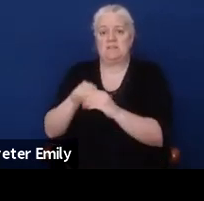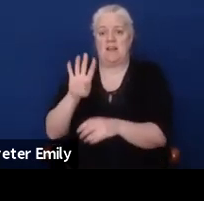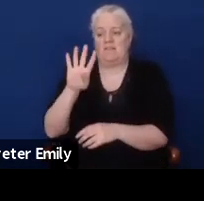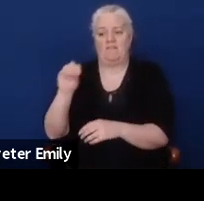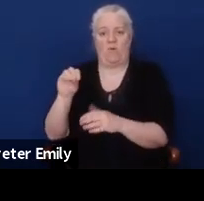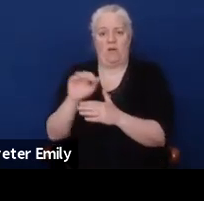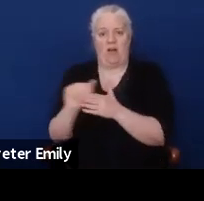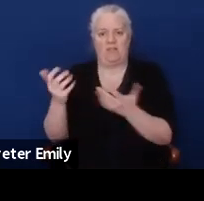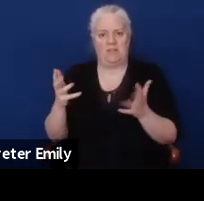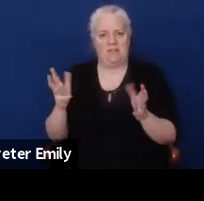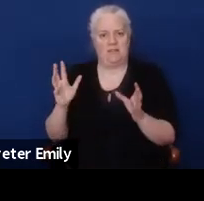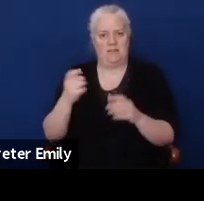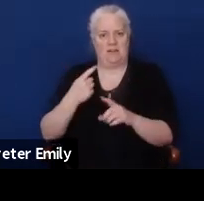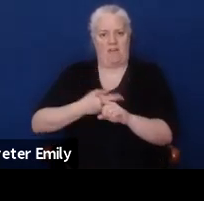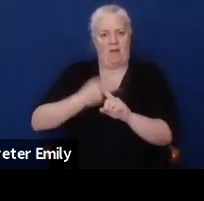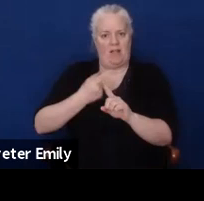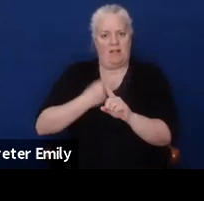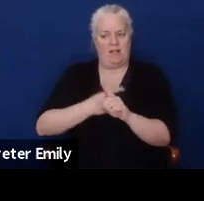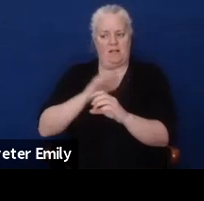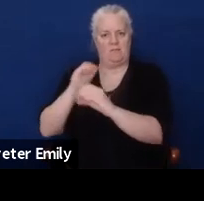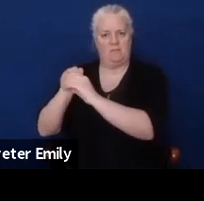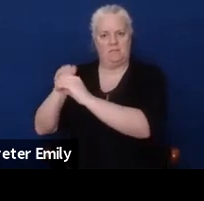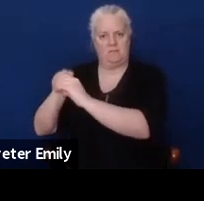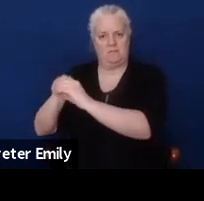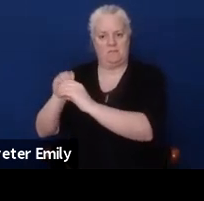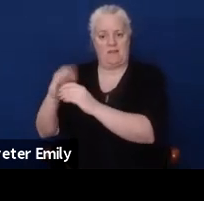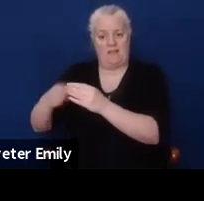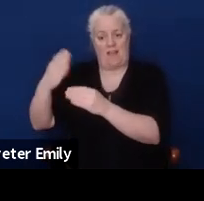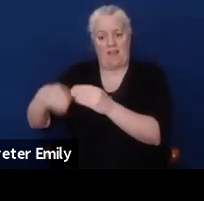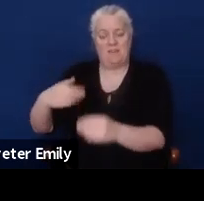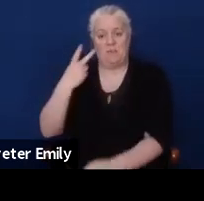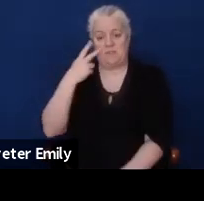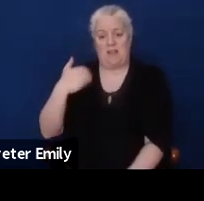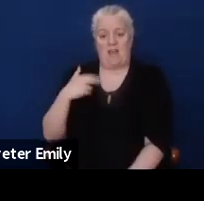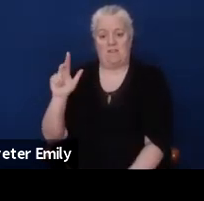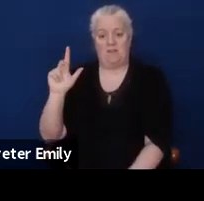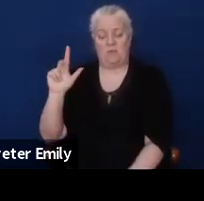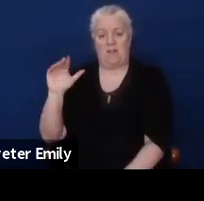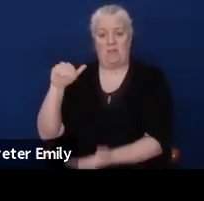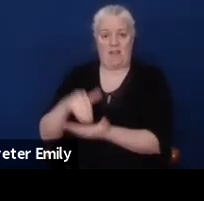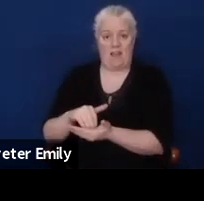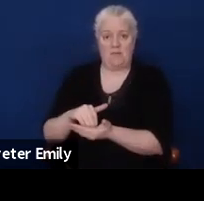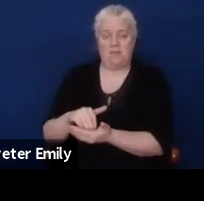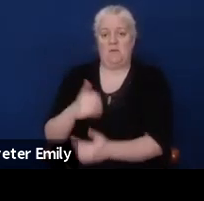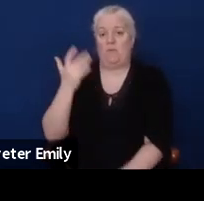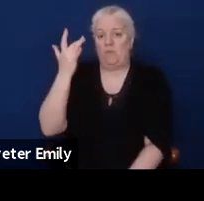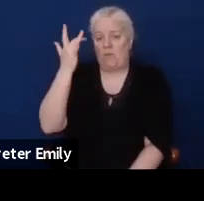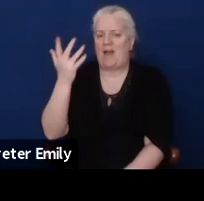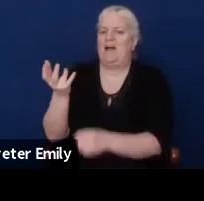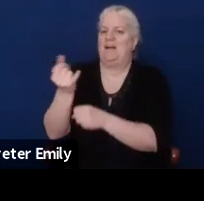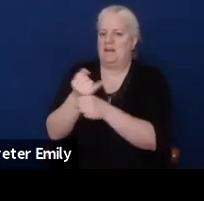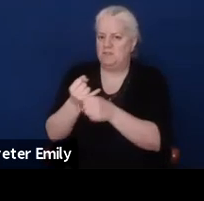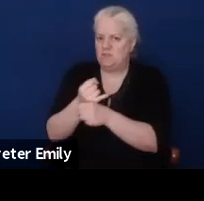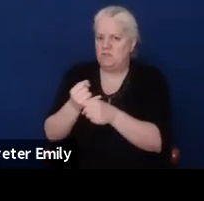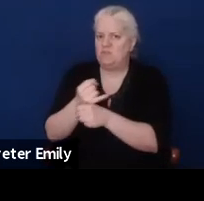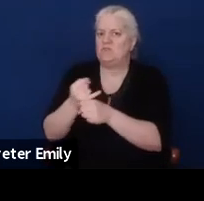year. But that's the magic of compound interest. The 8% was the interest rate, and they were able to